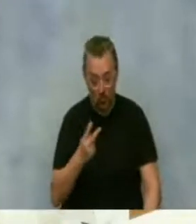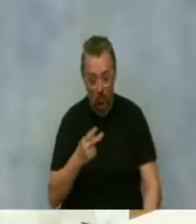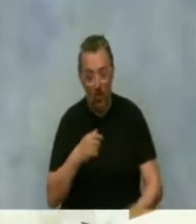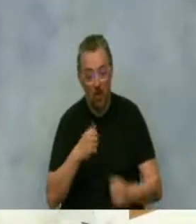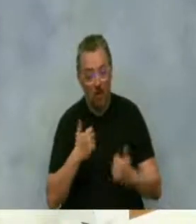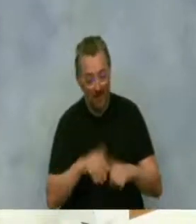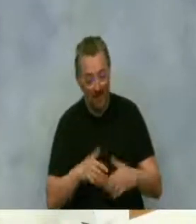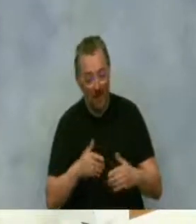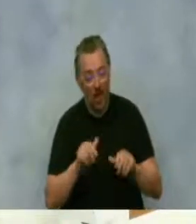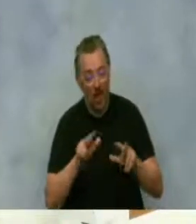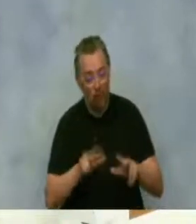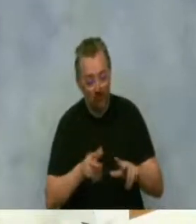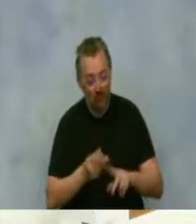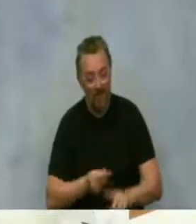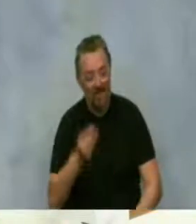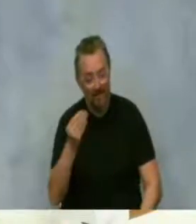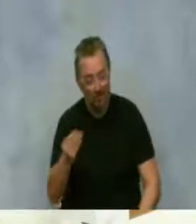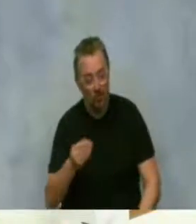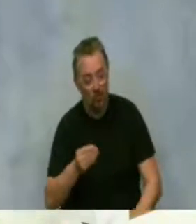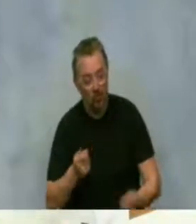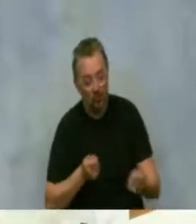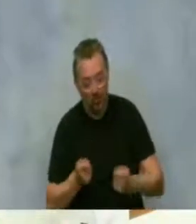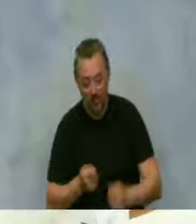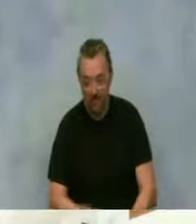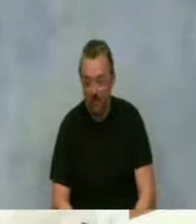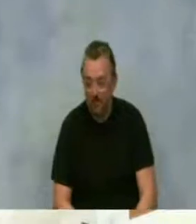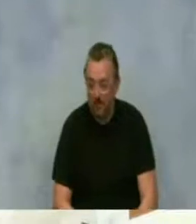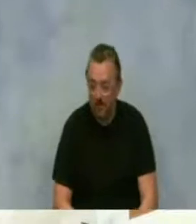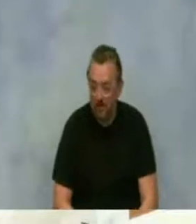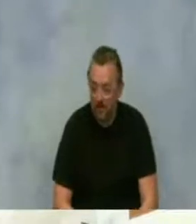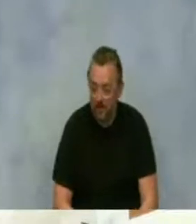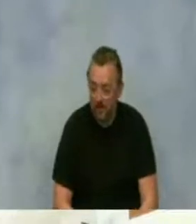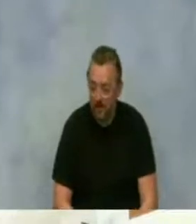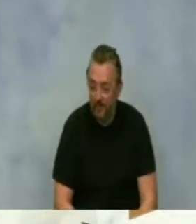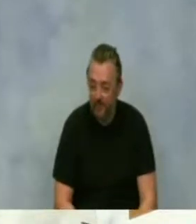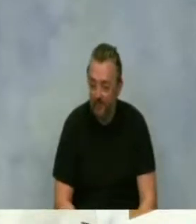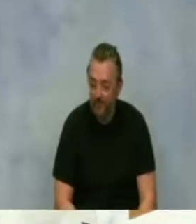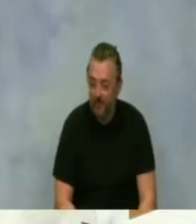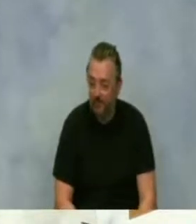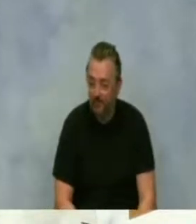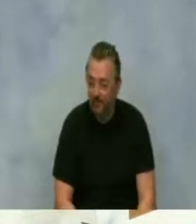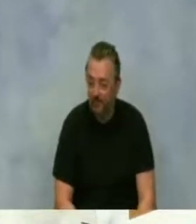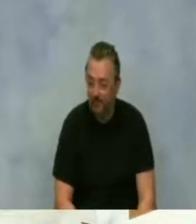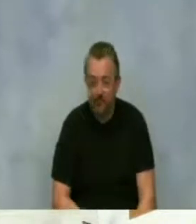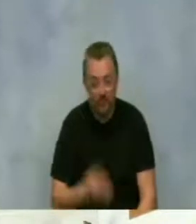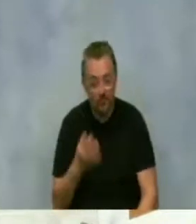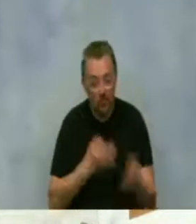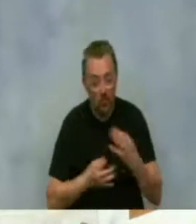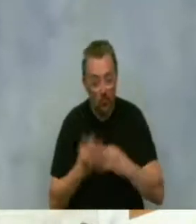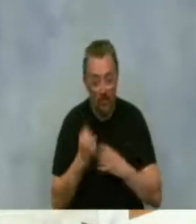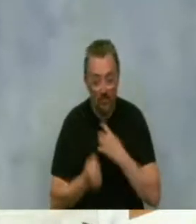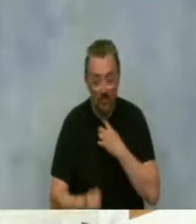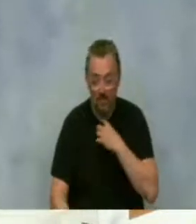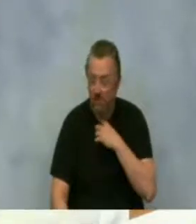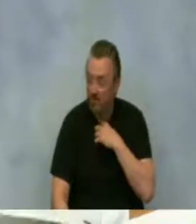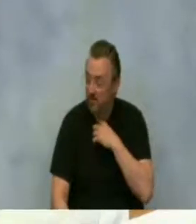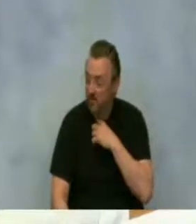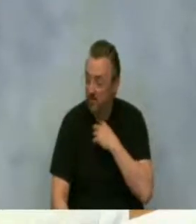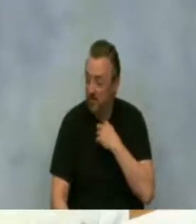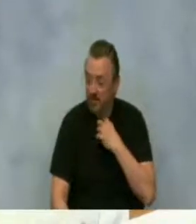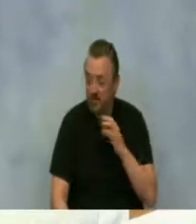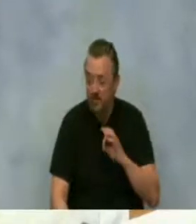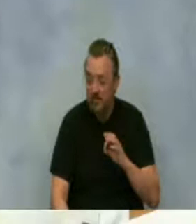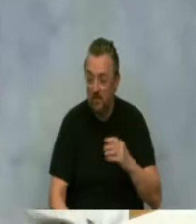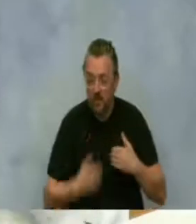be approved and submitted to the regulator. Thank you, Chair. Thanks, Annette. Do we have any questions or comments? Doesn't appear so. I'll move